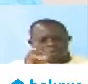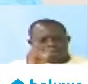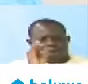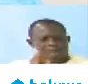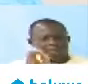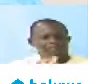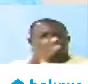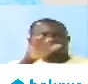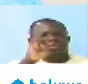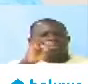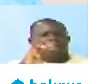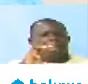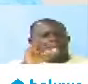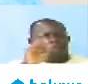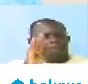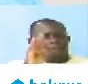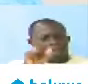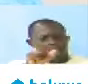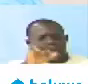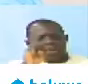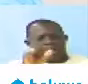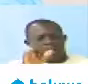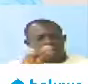kita wadi jumalte.